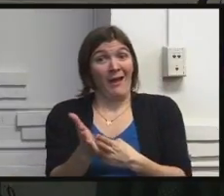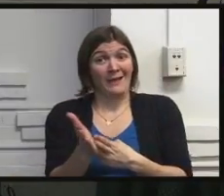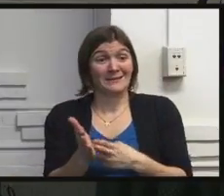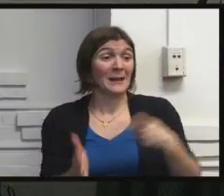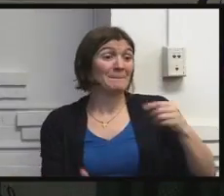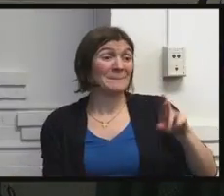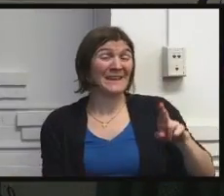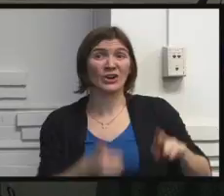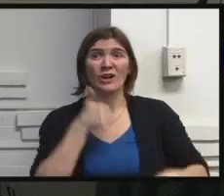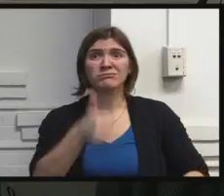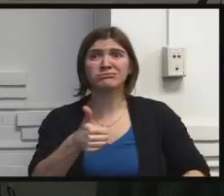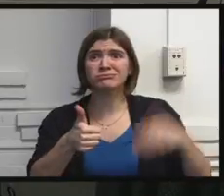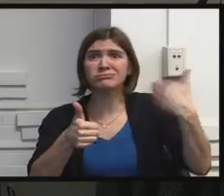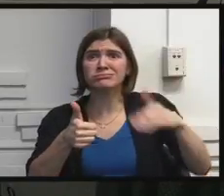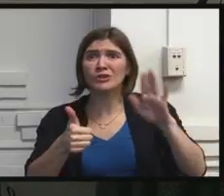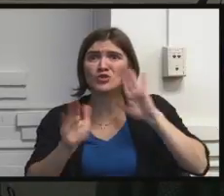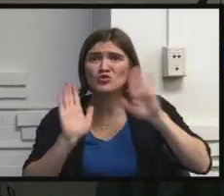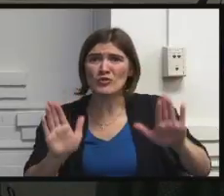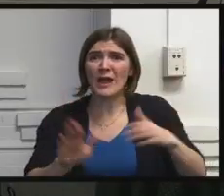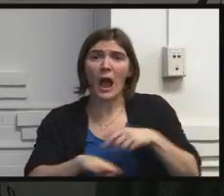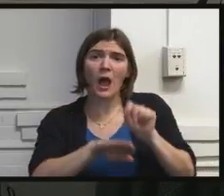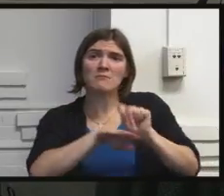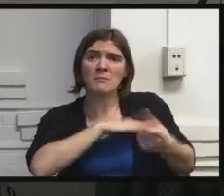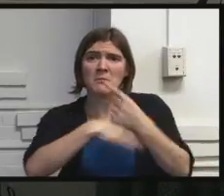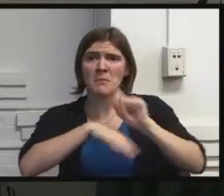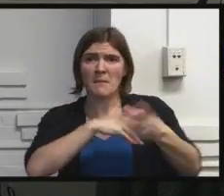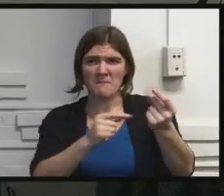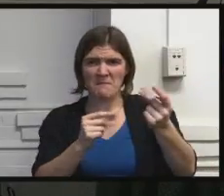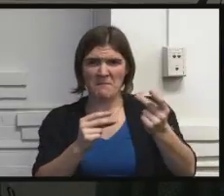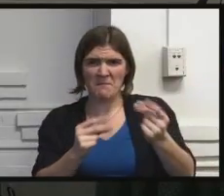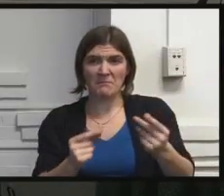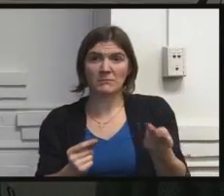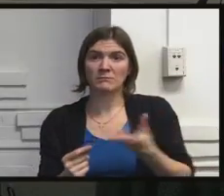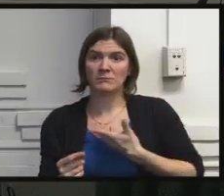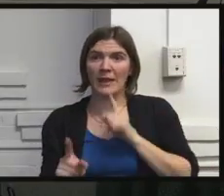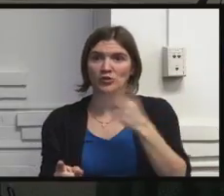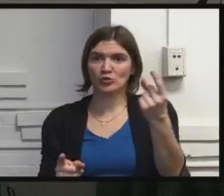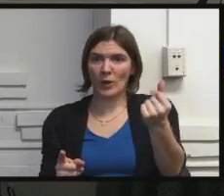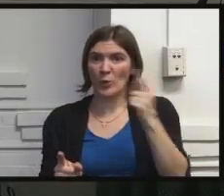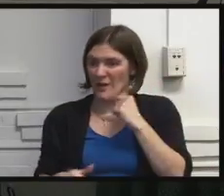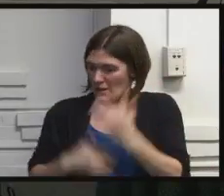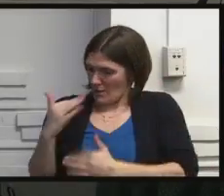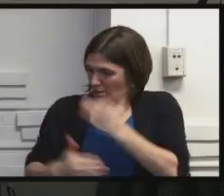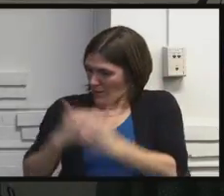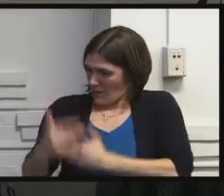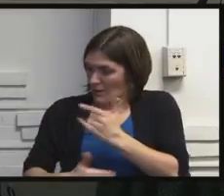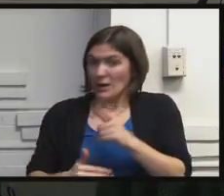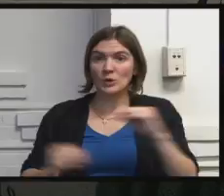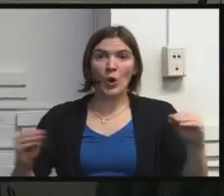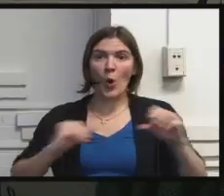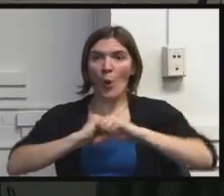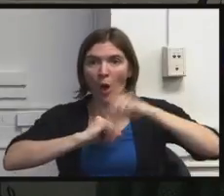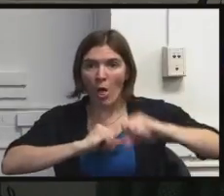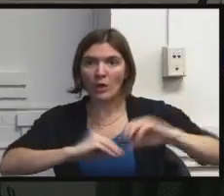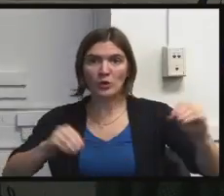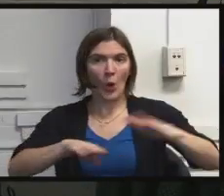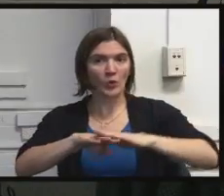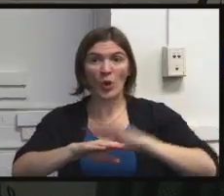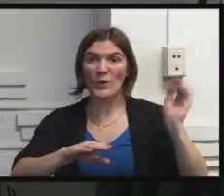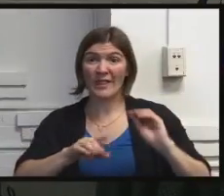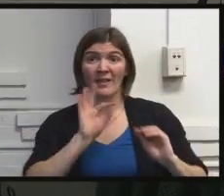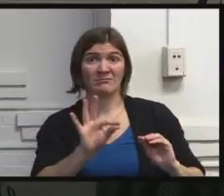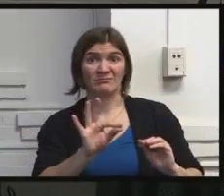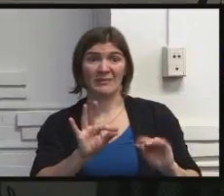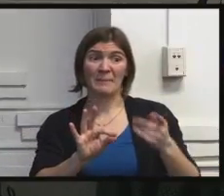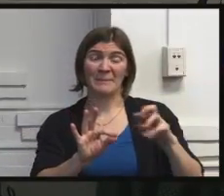true, Peter has been amazing in terms of responding very quickly and getting us the answers that we need so we can continue to expedite project delivery, which is really, really important.